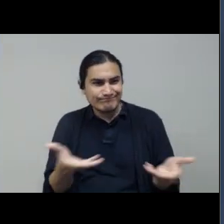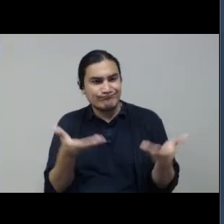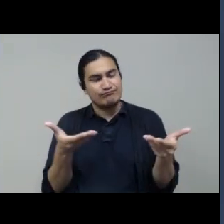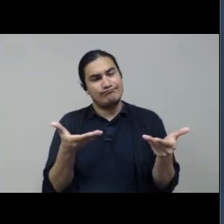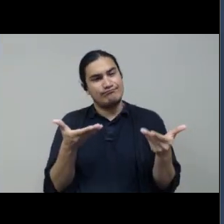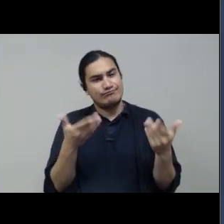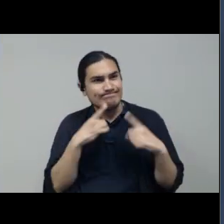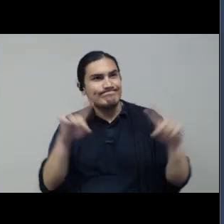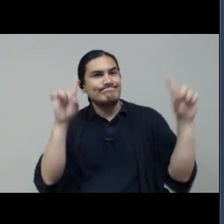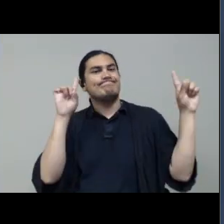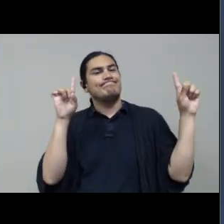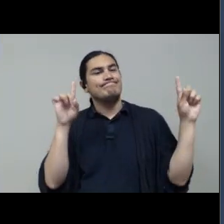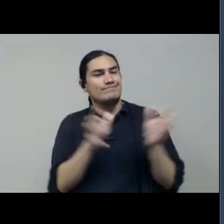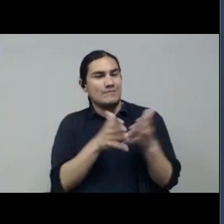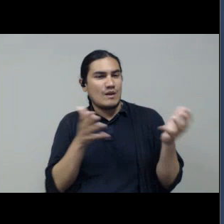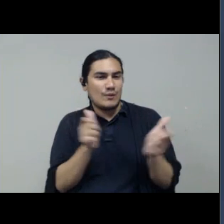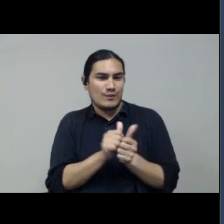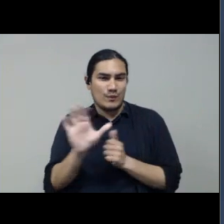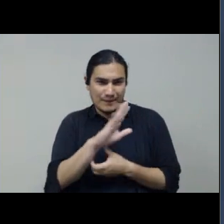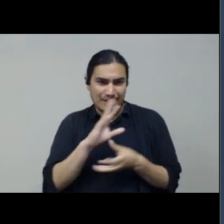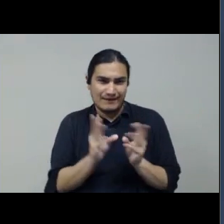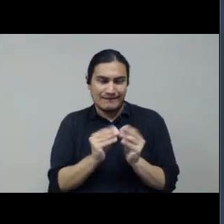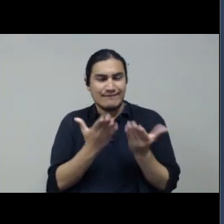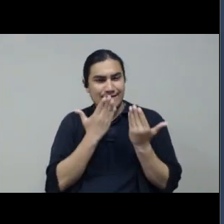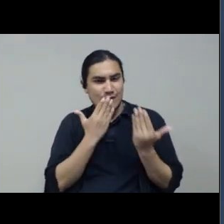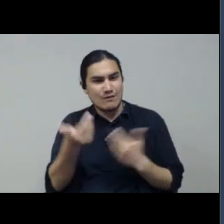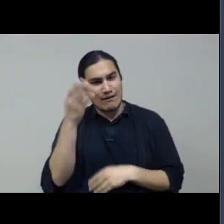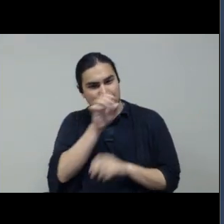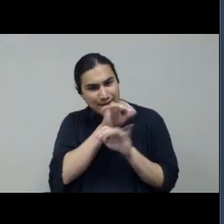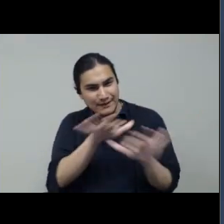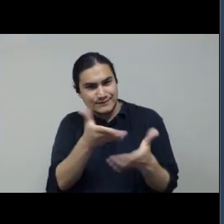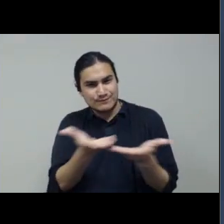accomplish much in your meeting. Thank you. God bless you all.